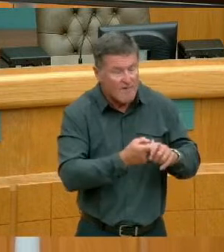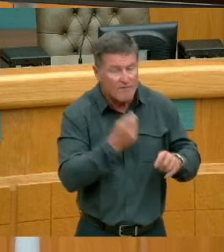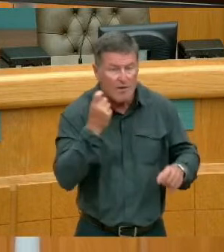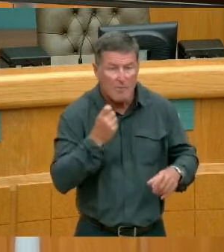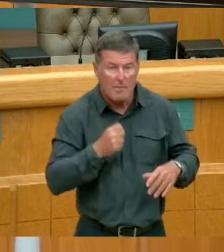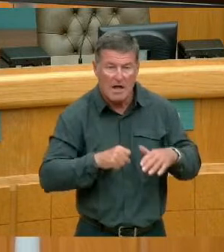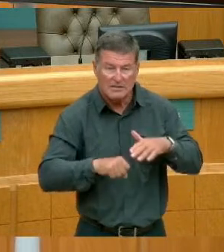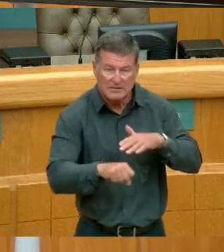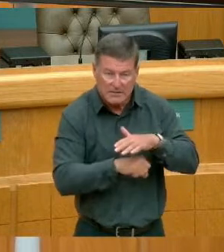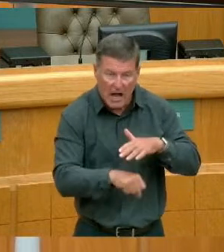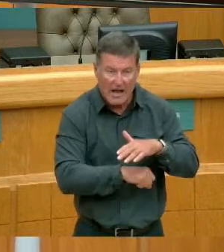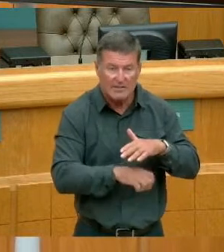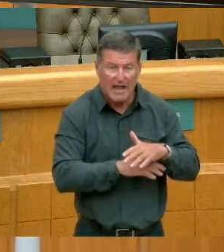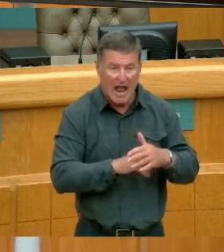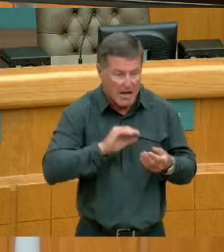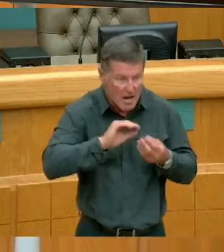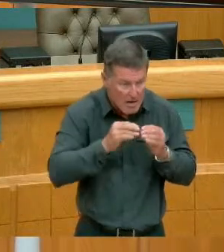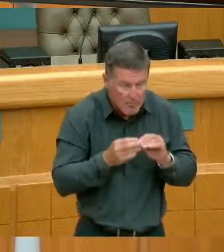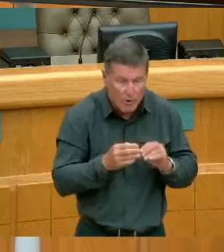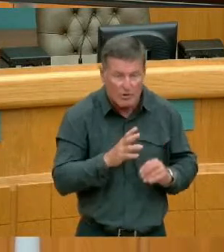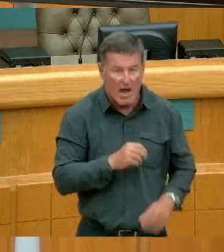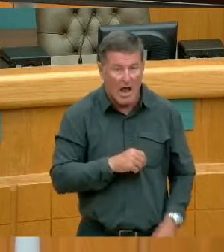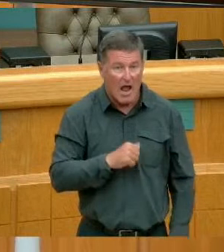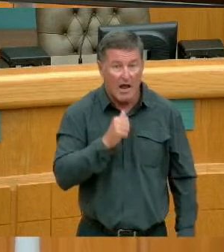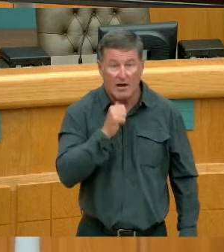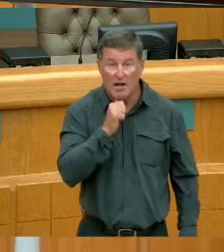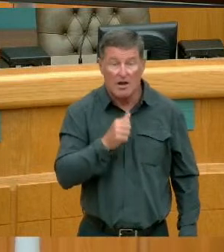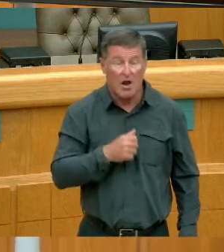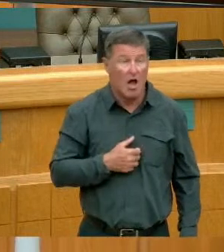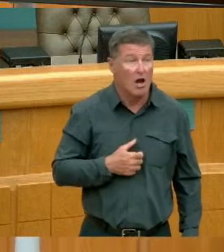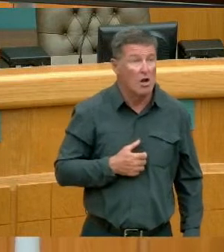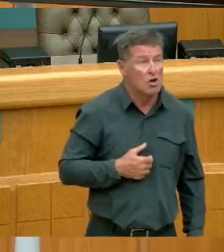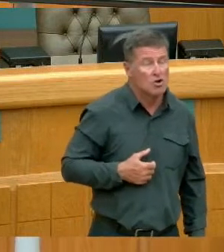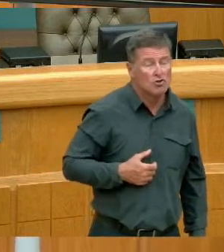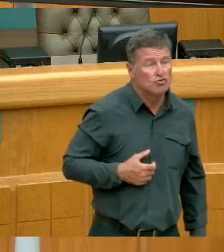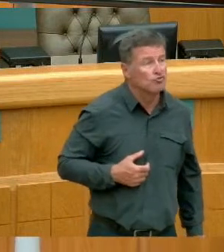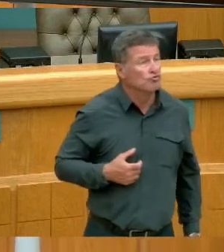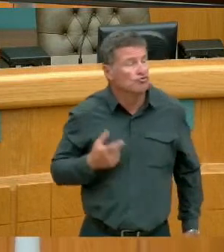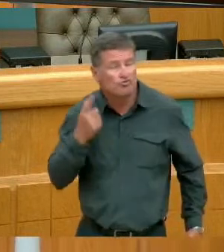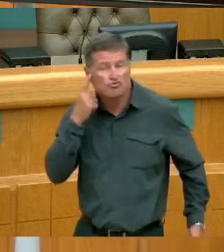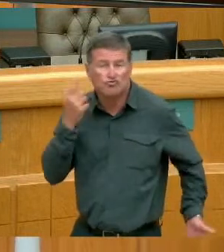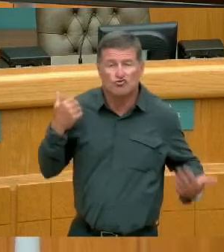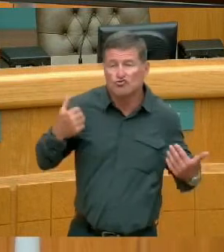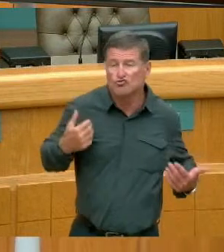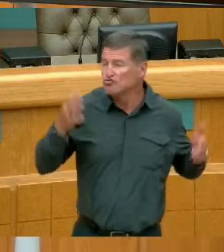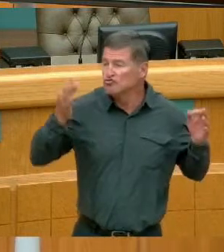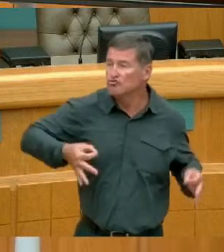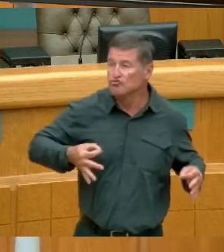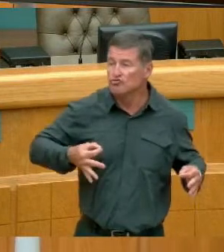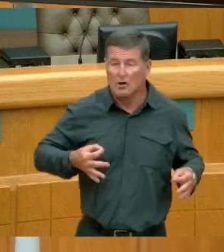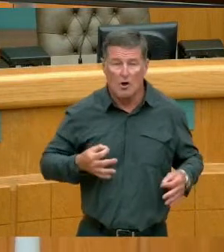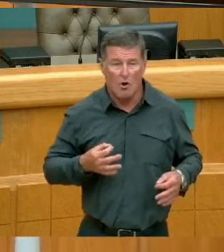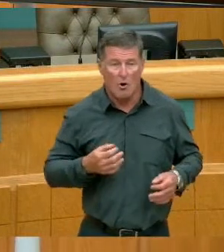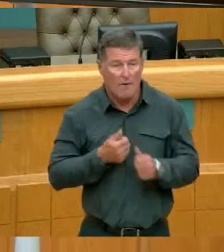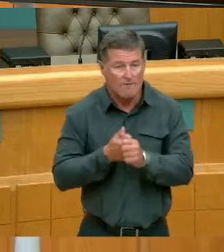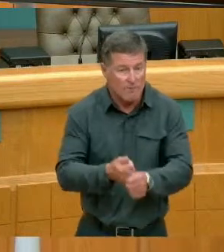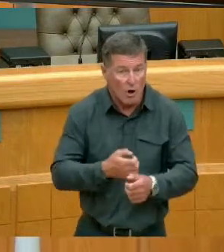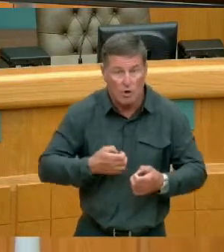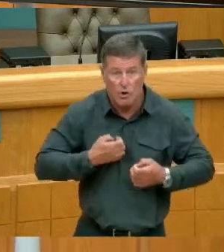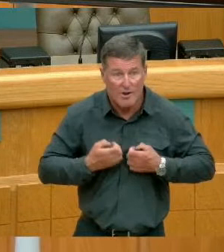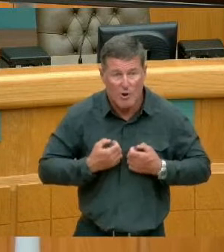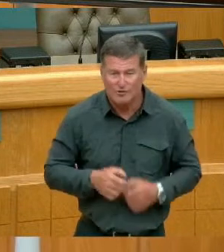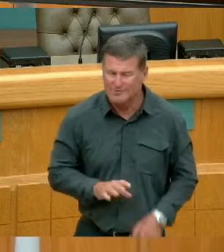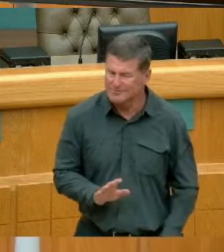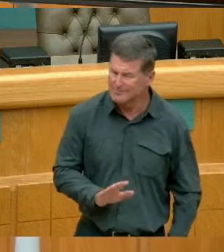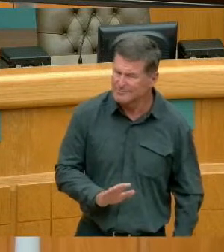the emergency at hand, and not at the whim or capriciousness of what people emotionally want you to do. I feel like here in